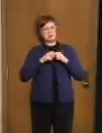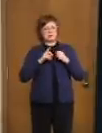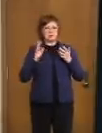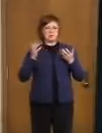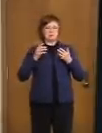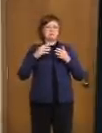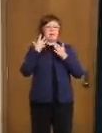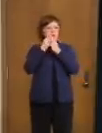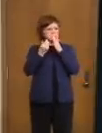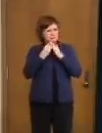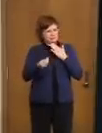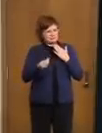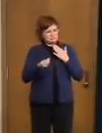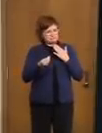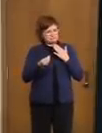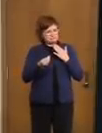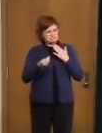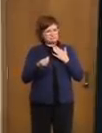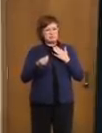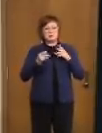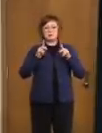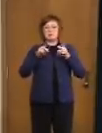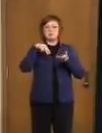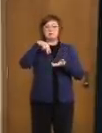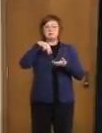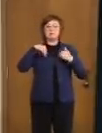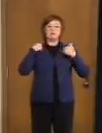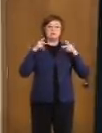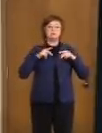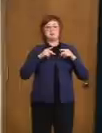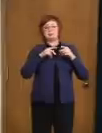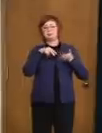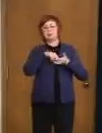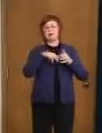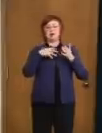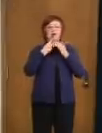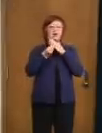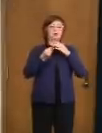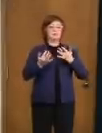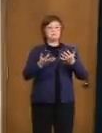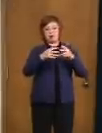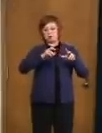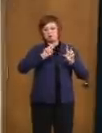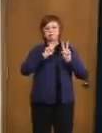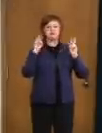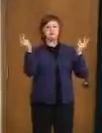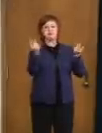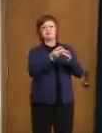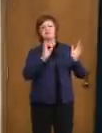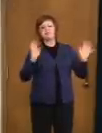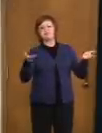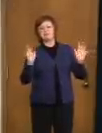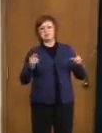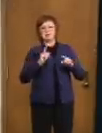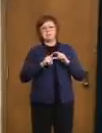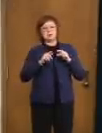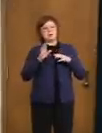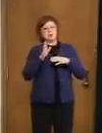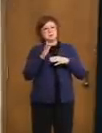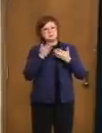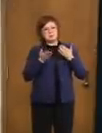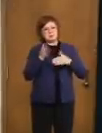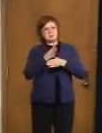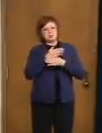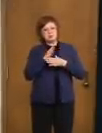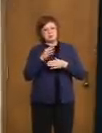passing things around, for example, can be problematic. So that's resulting in transmission. Similarly, over the rest of Saskatchewan, we have high case numbers